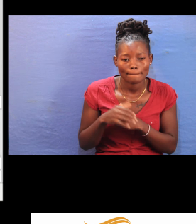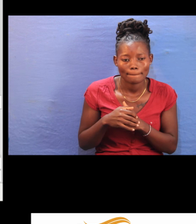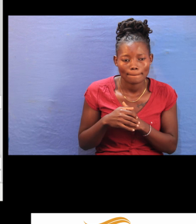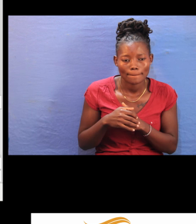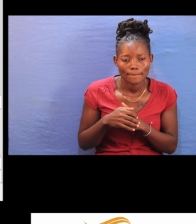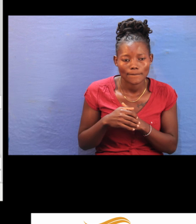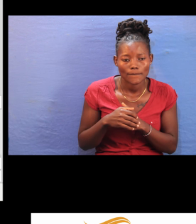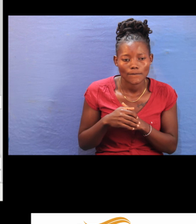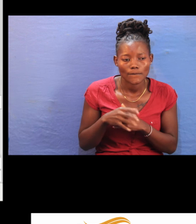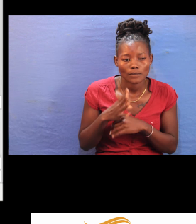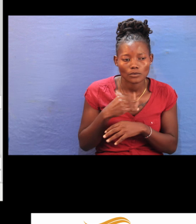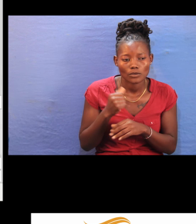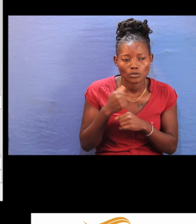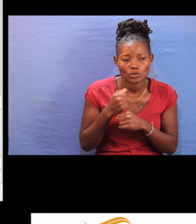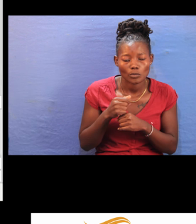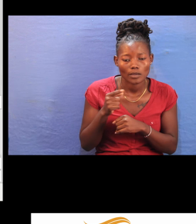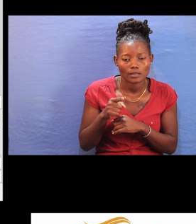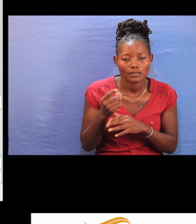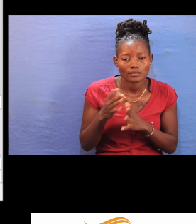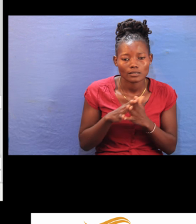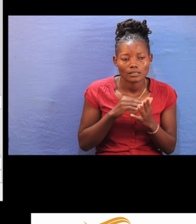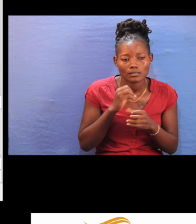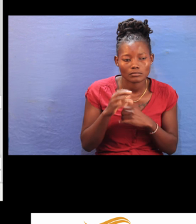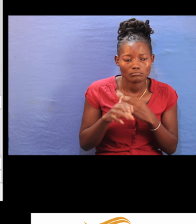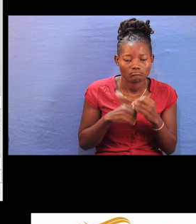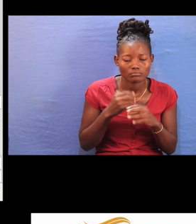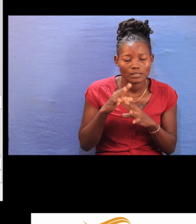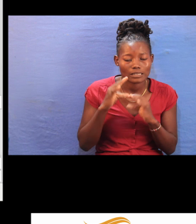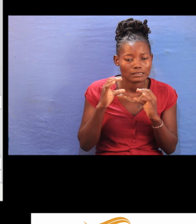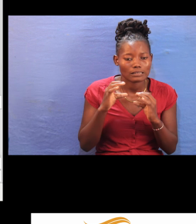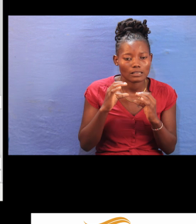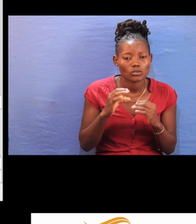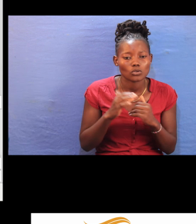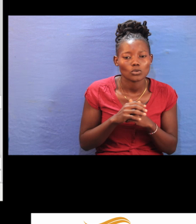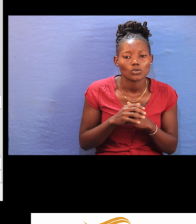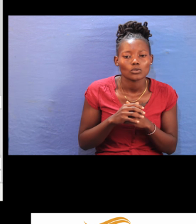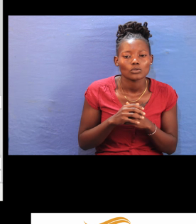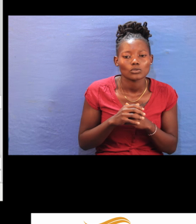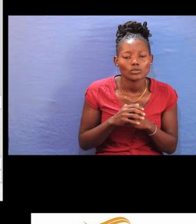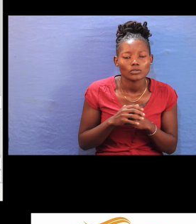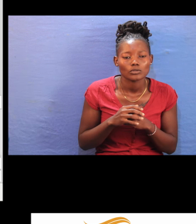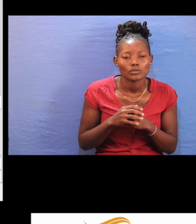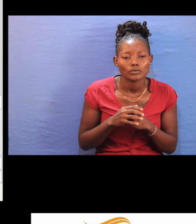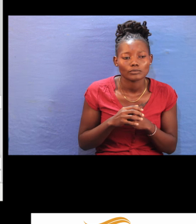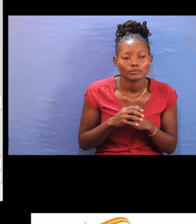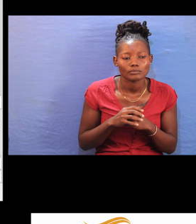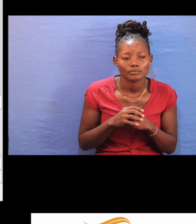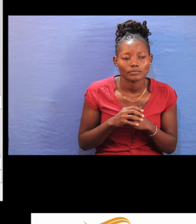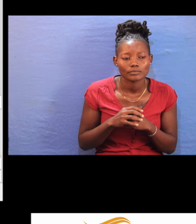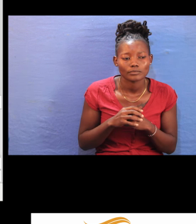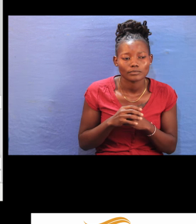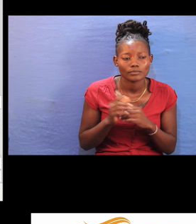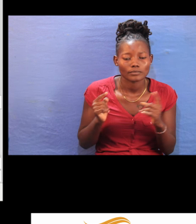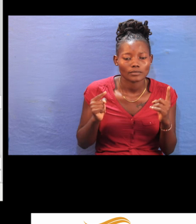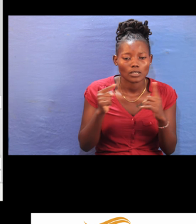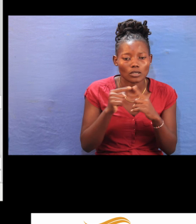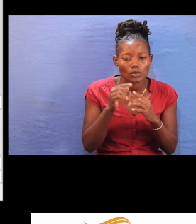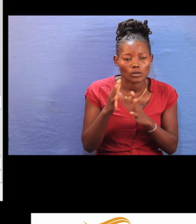I'd like to make this presentation from is as a coach that utilizes goal